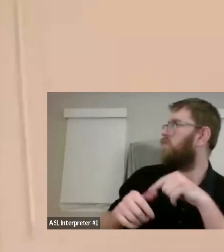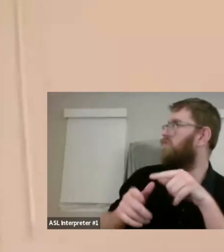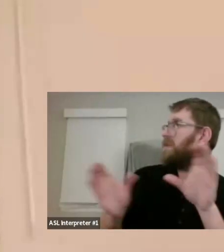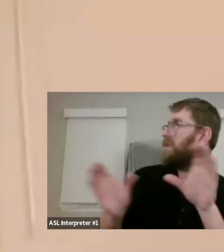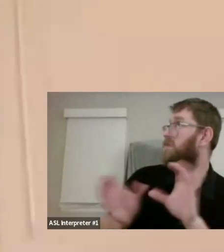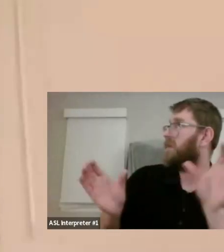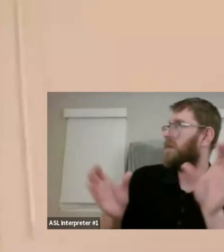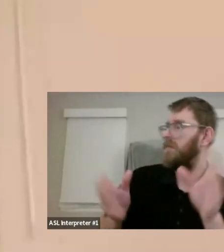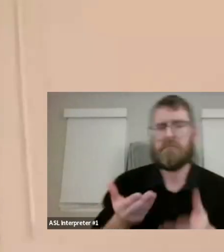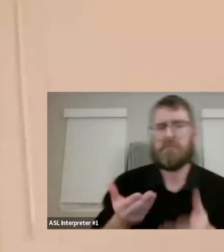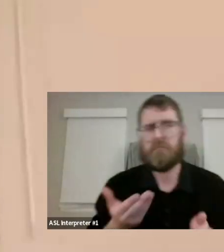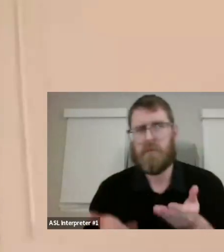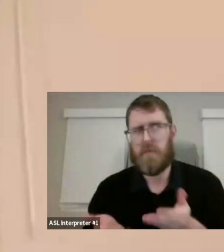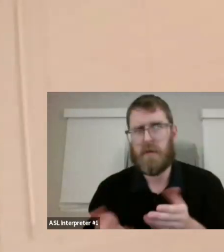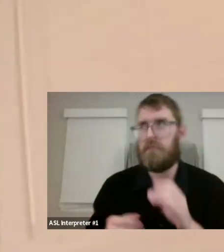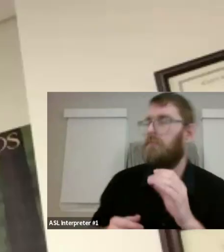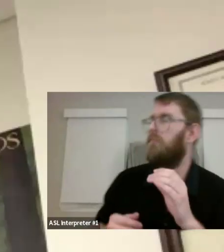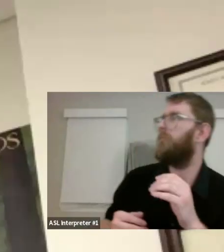Probably.